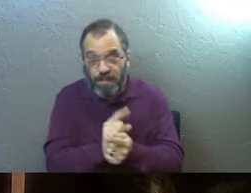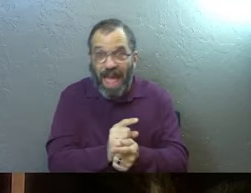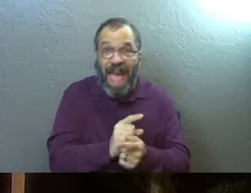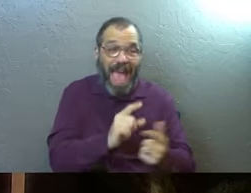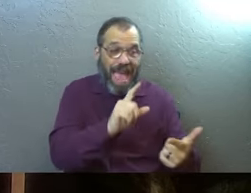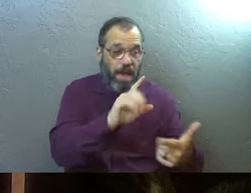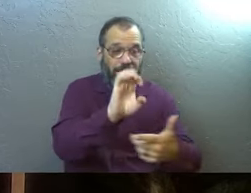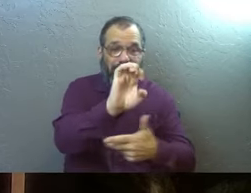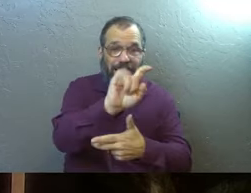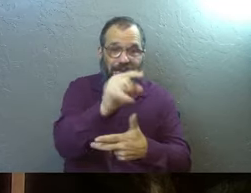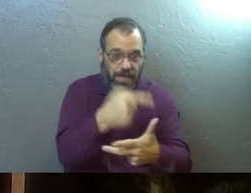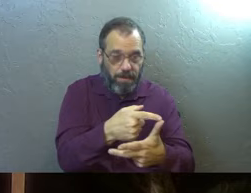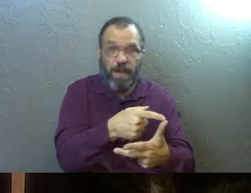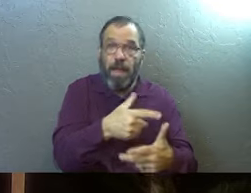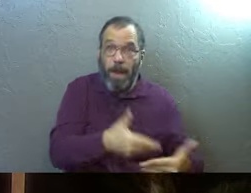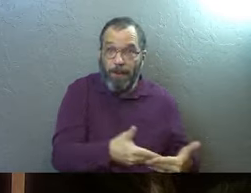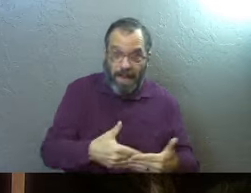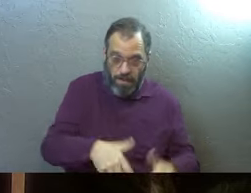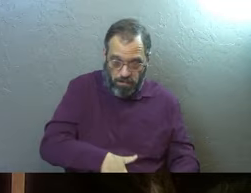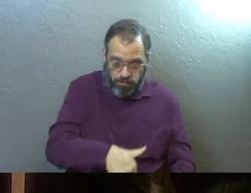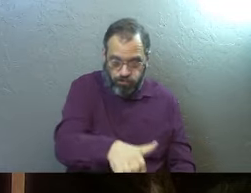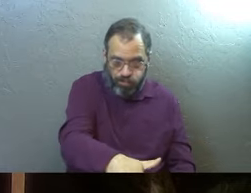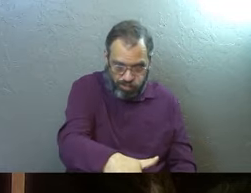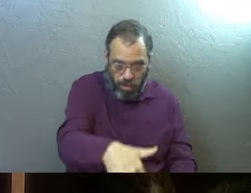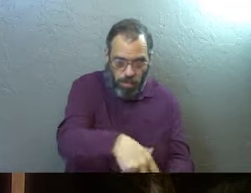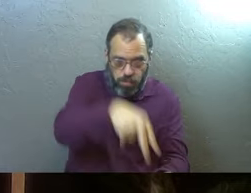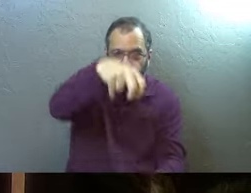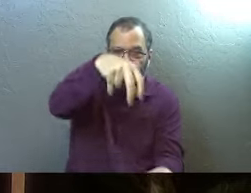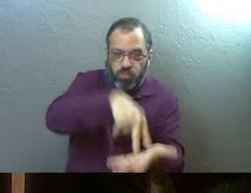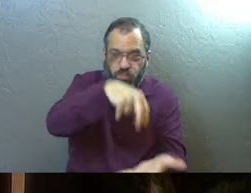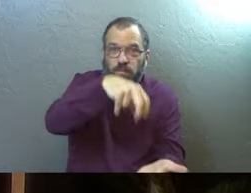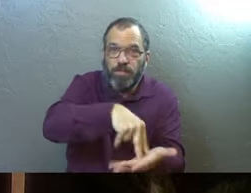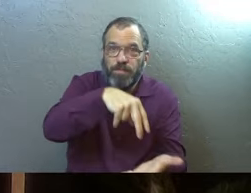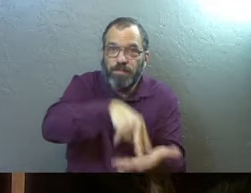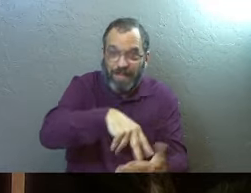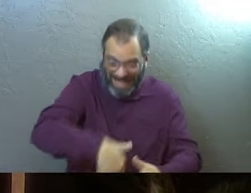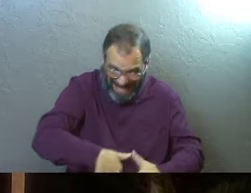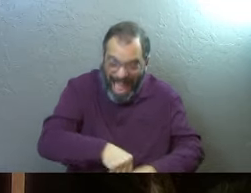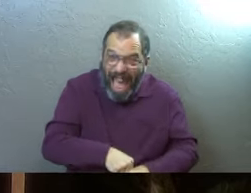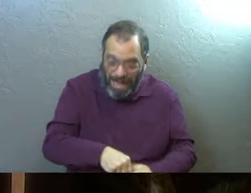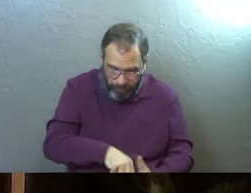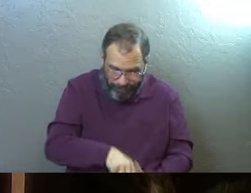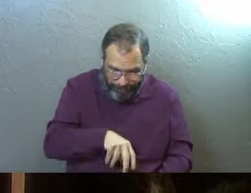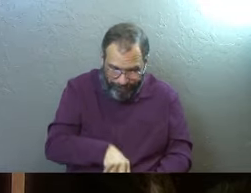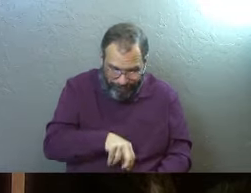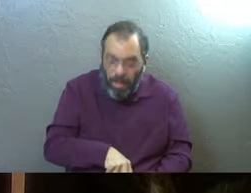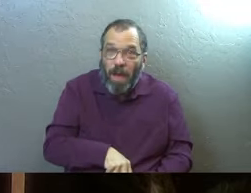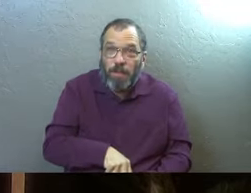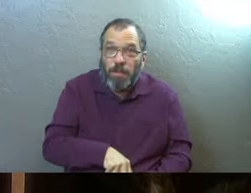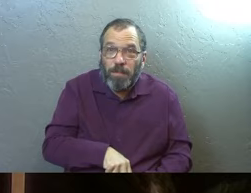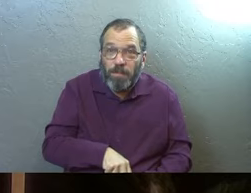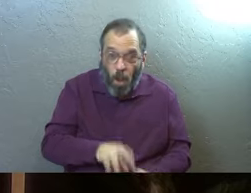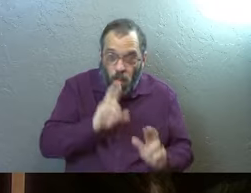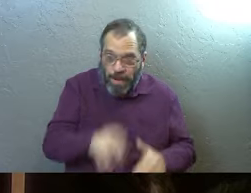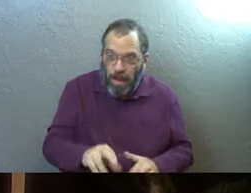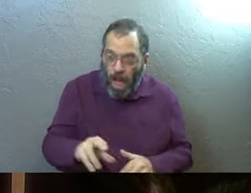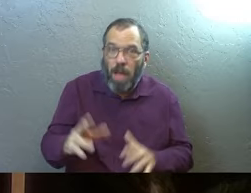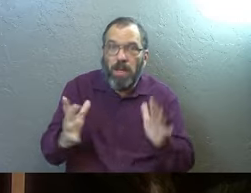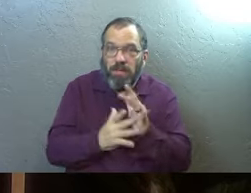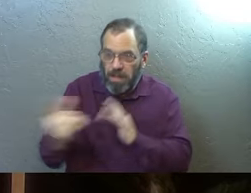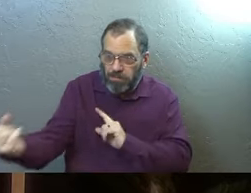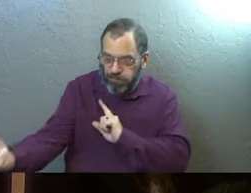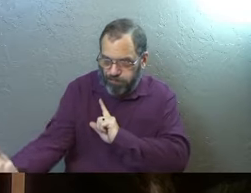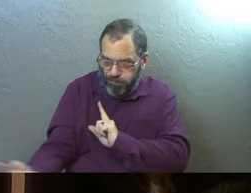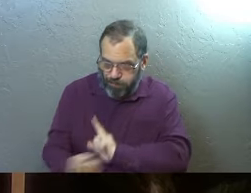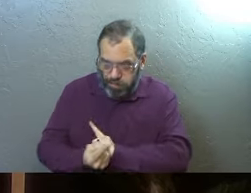baby inside of her is filled with the Holy Spirit and leaps for joy. Crazy. Reacts to the coming of